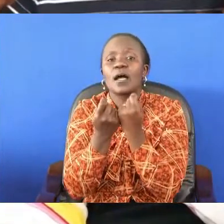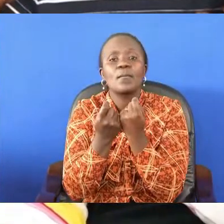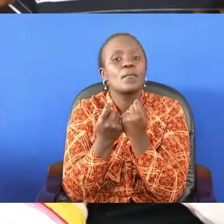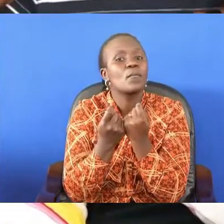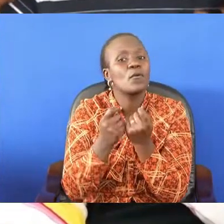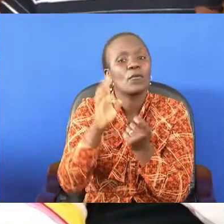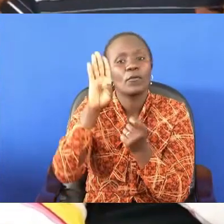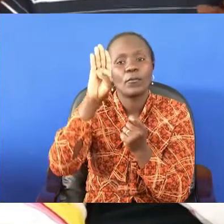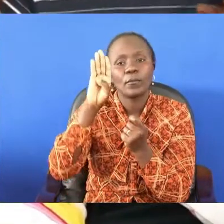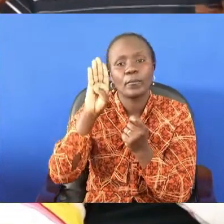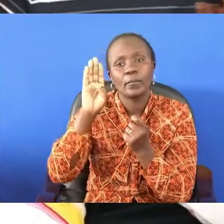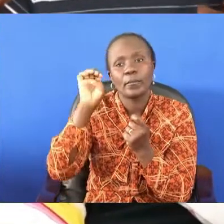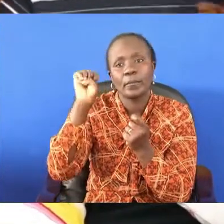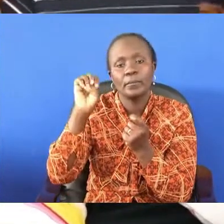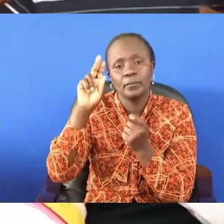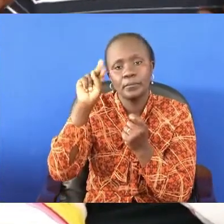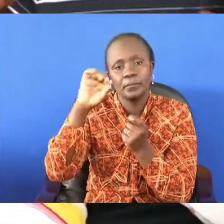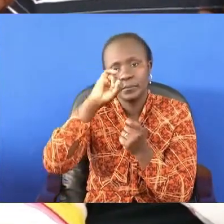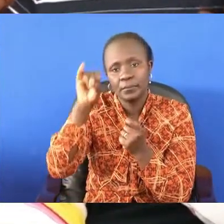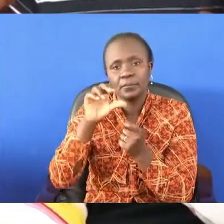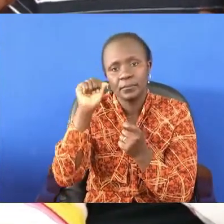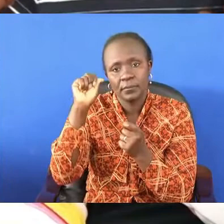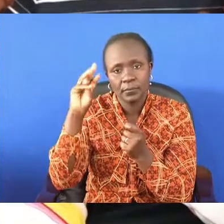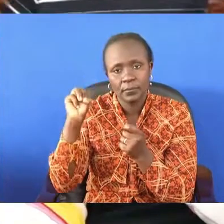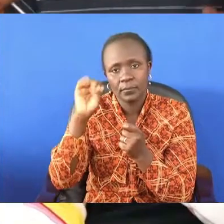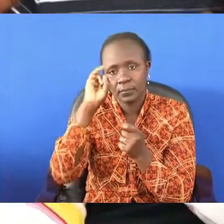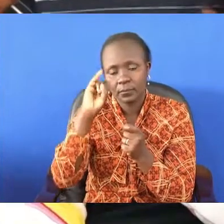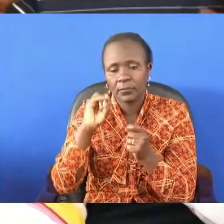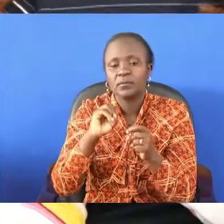Benjamin. Yes, together?